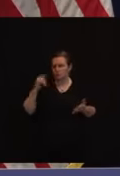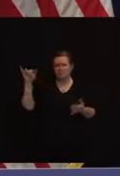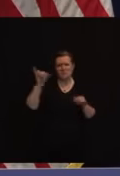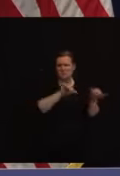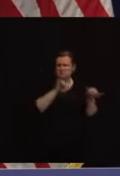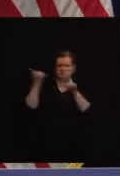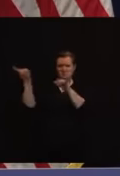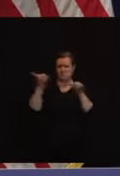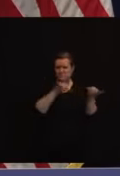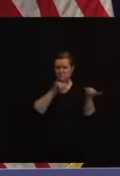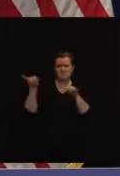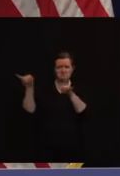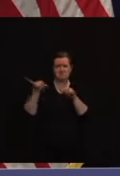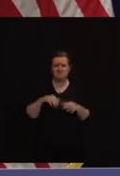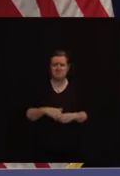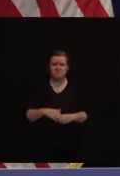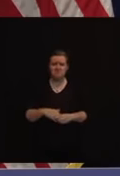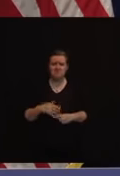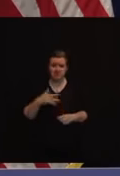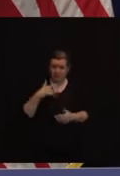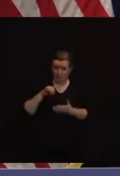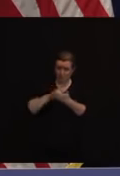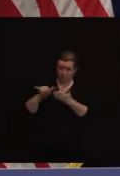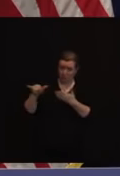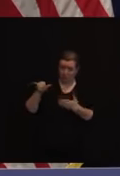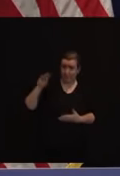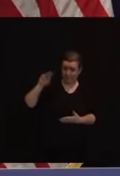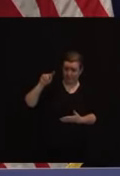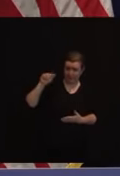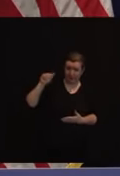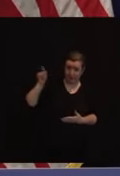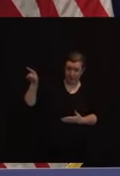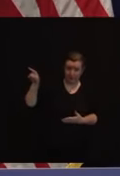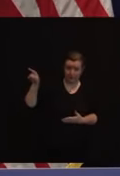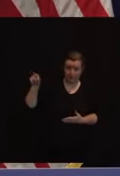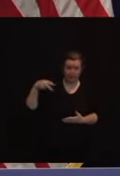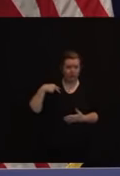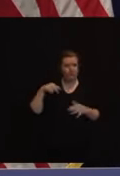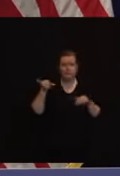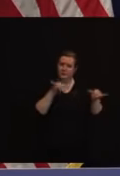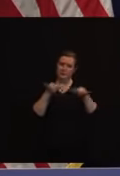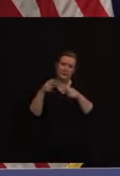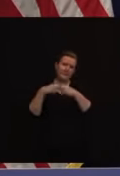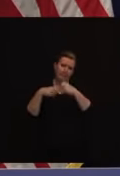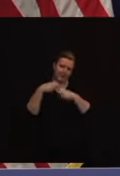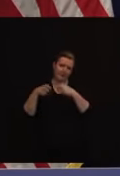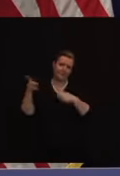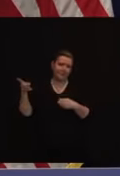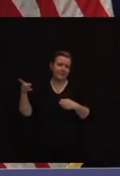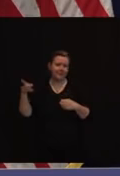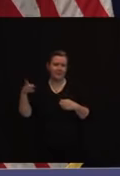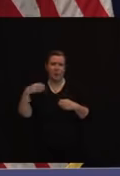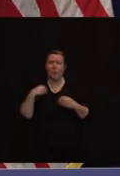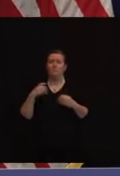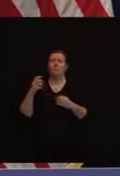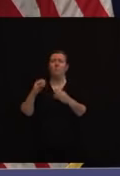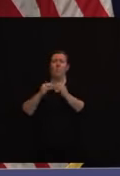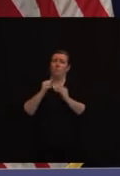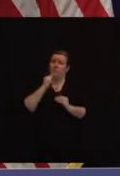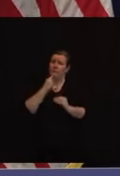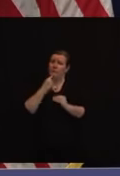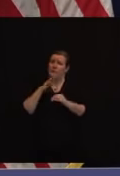I sense the MTA has got a similar set of issues. I think they may have even more acute issues than we have, and that's